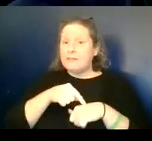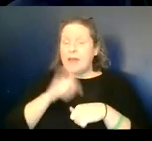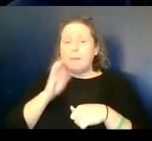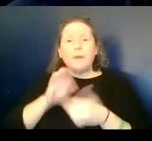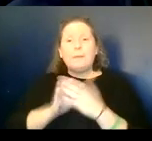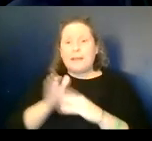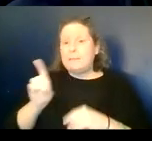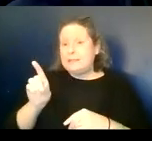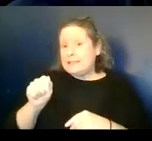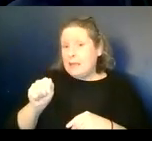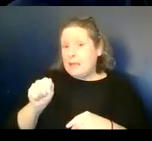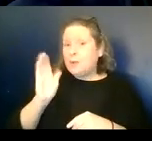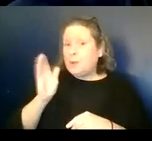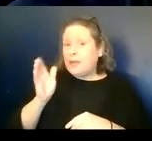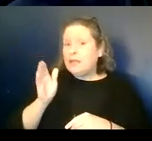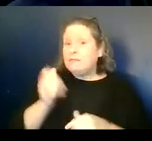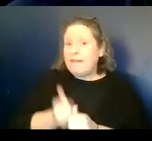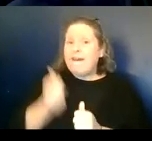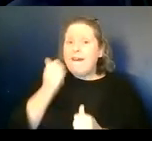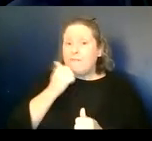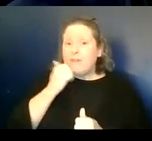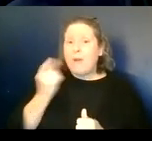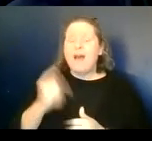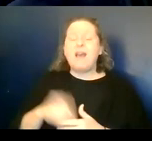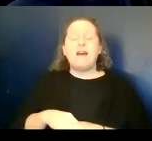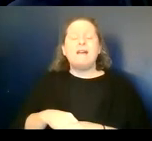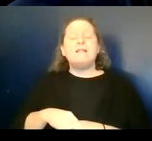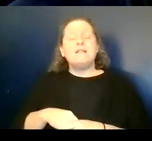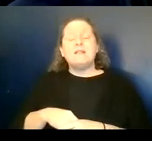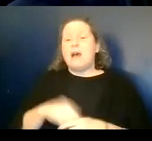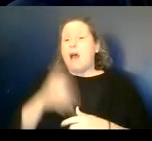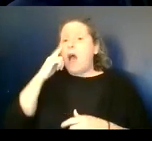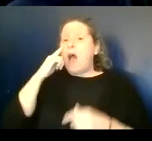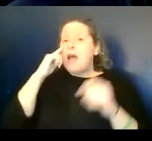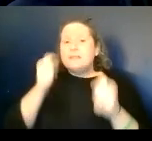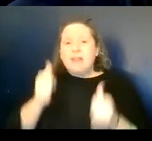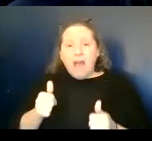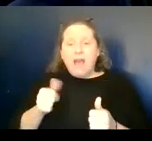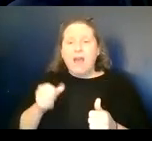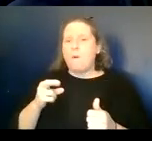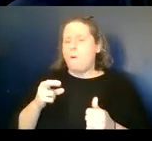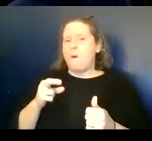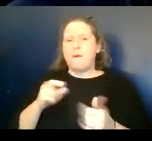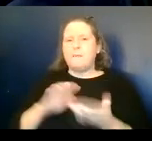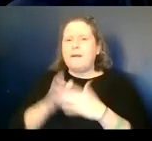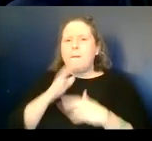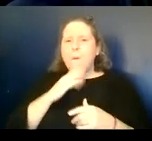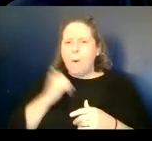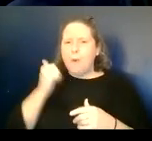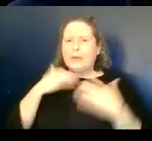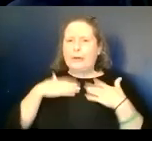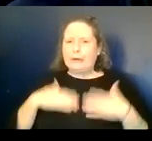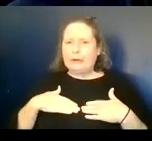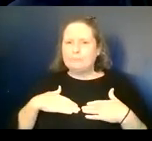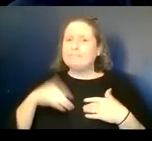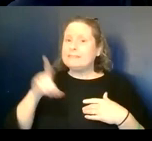or things that happen to us when we get older. It's just a reality, right? And so I think that this is something we definitely want to